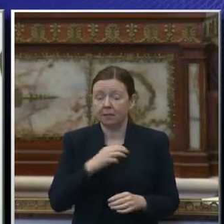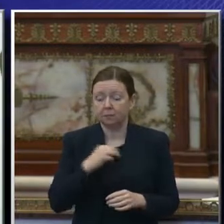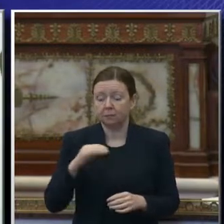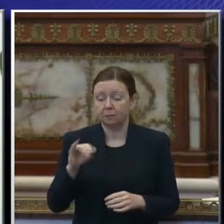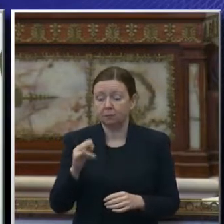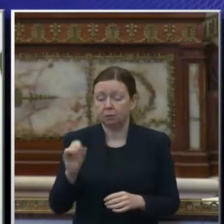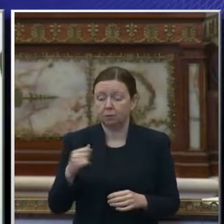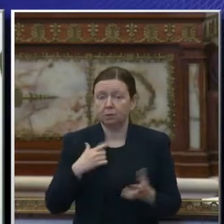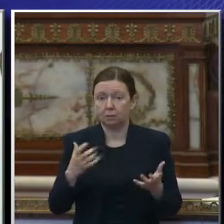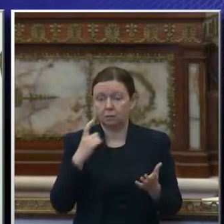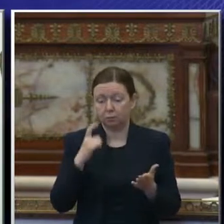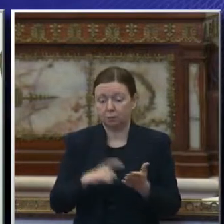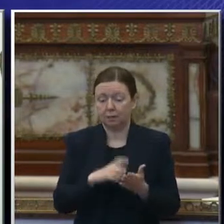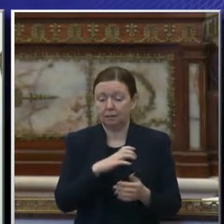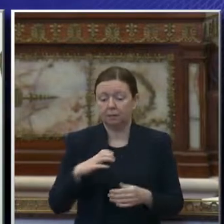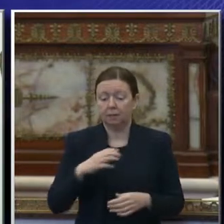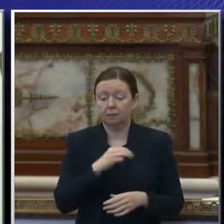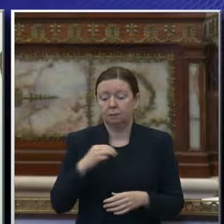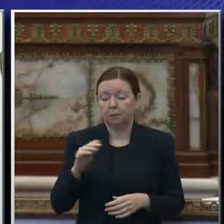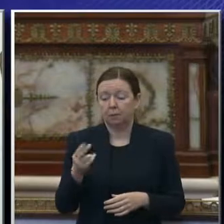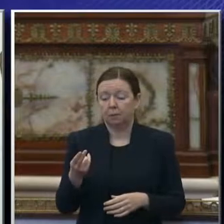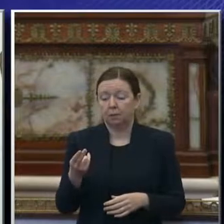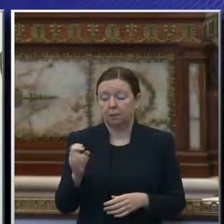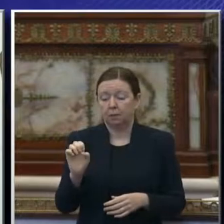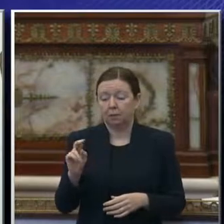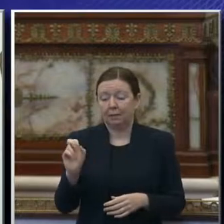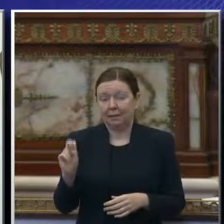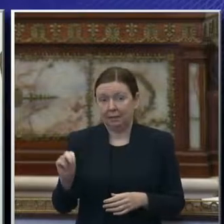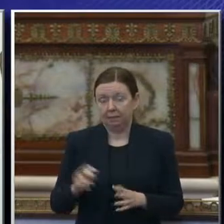recognize Councilmember Bobby Heenan.